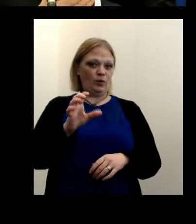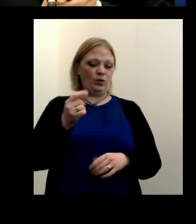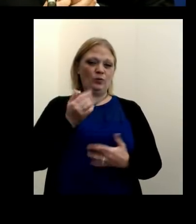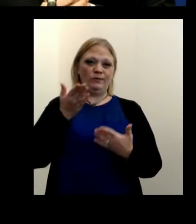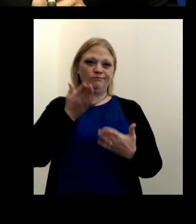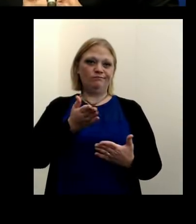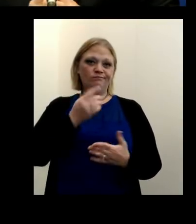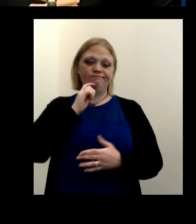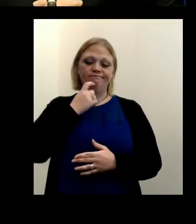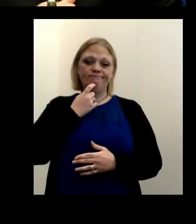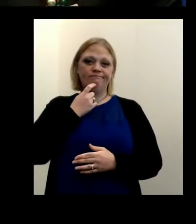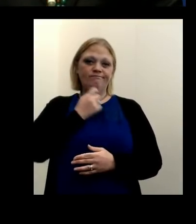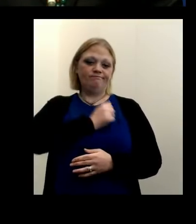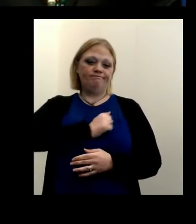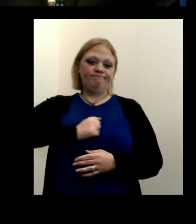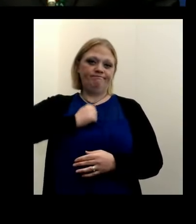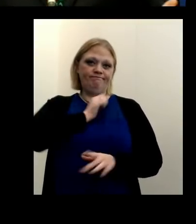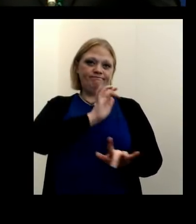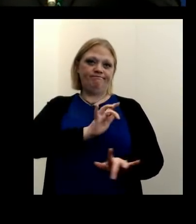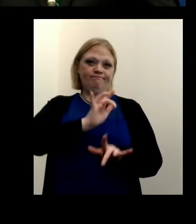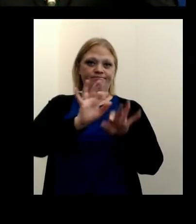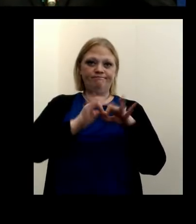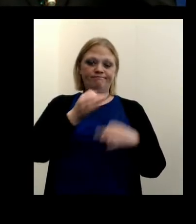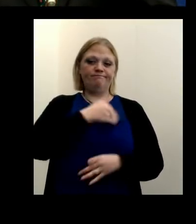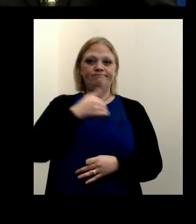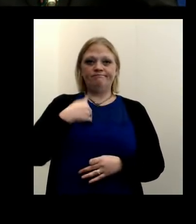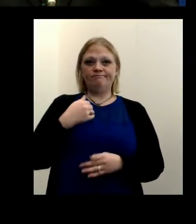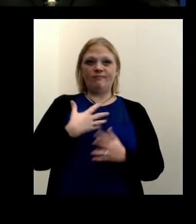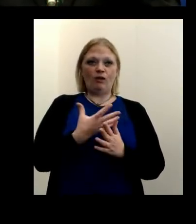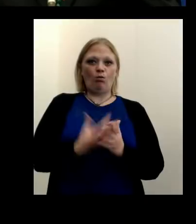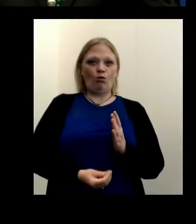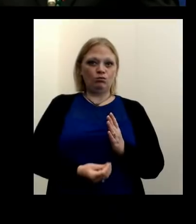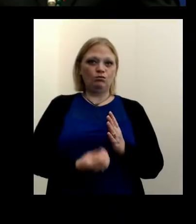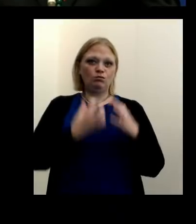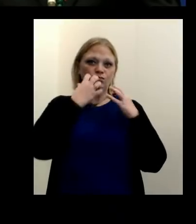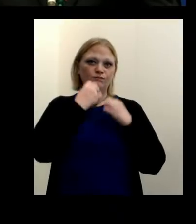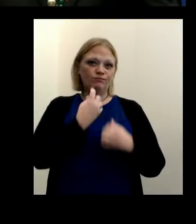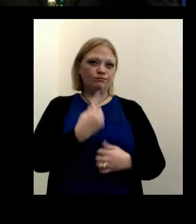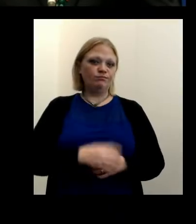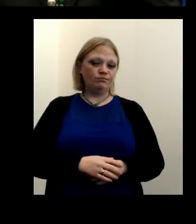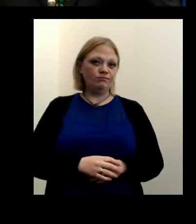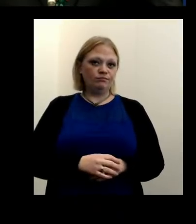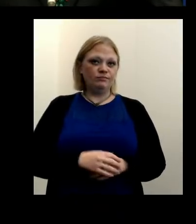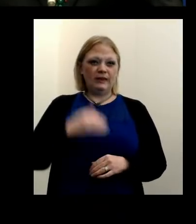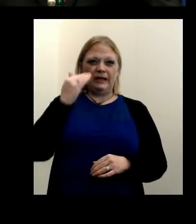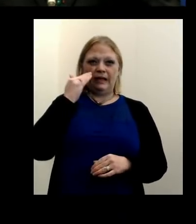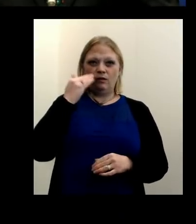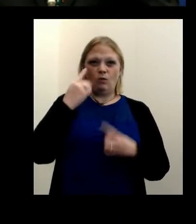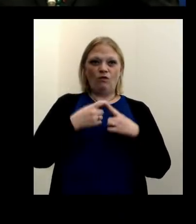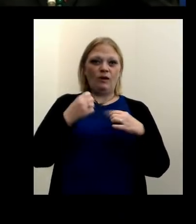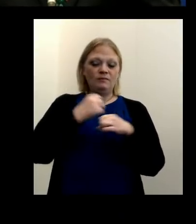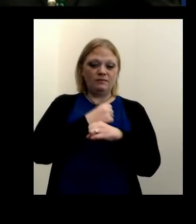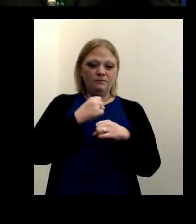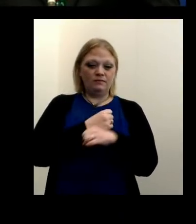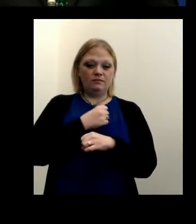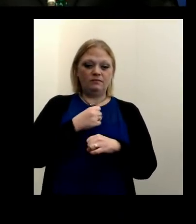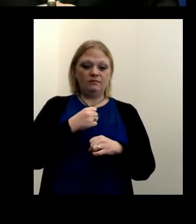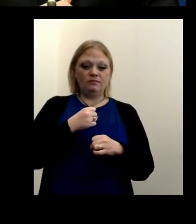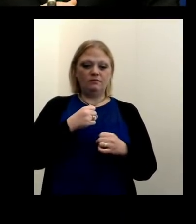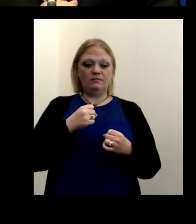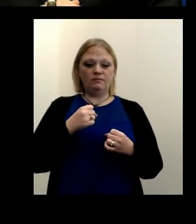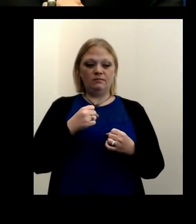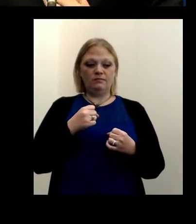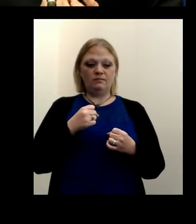our deepest condolences to the family members of those who've lost a loved one. And I do know from some statistics that there were all likelihood